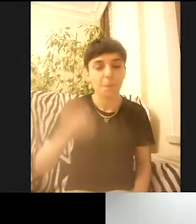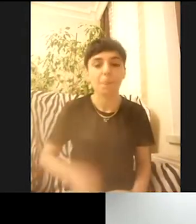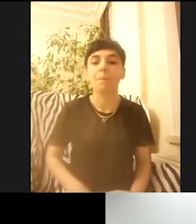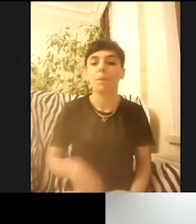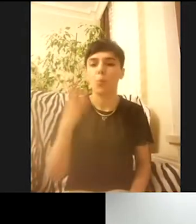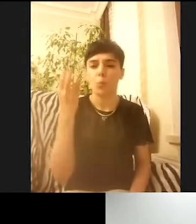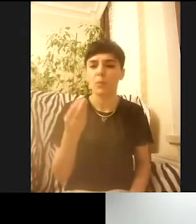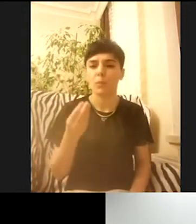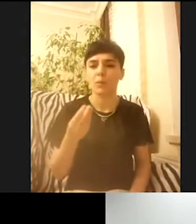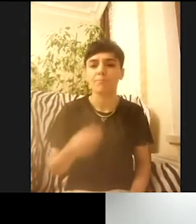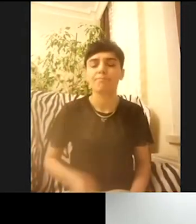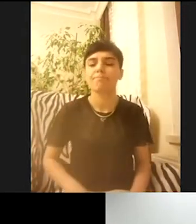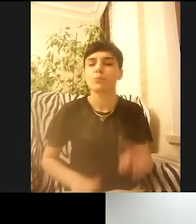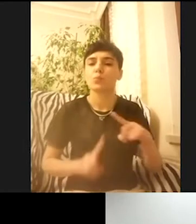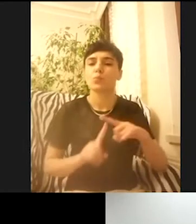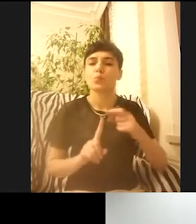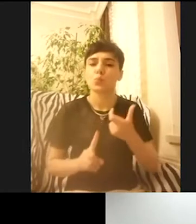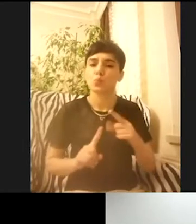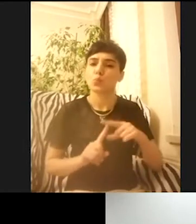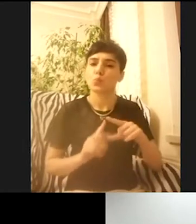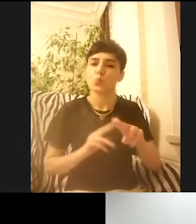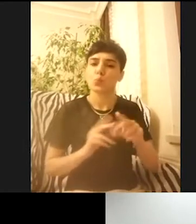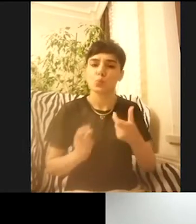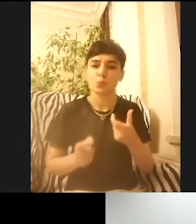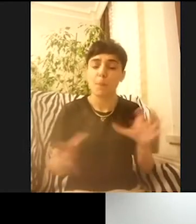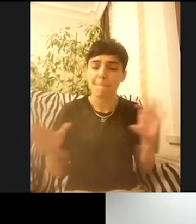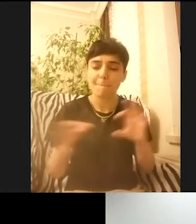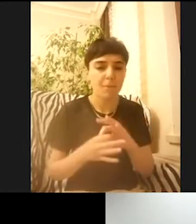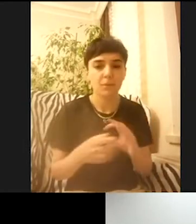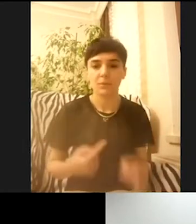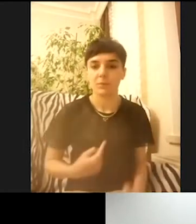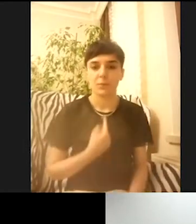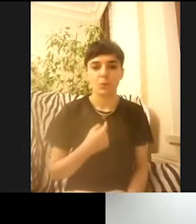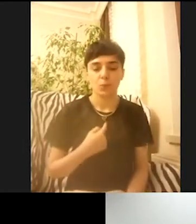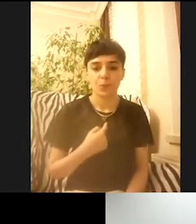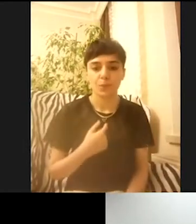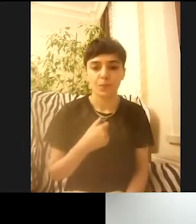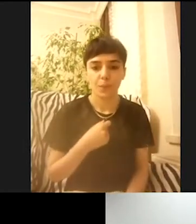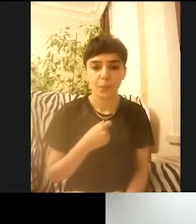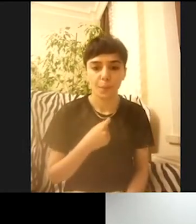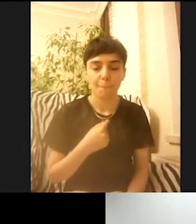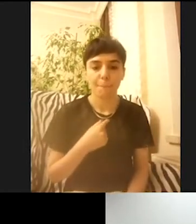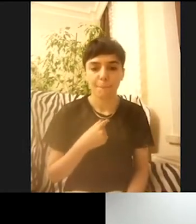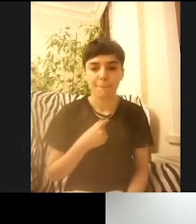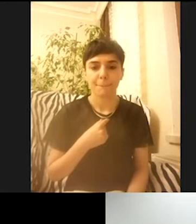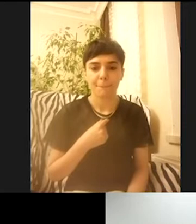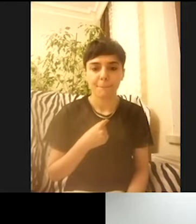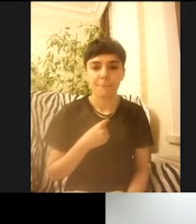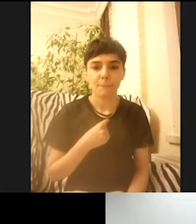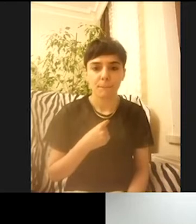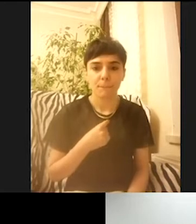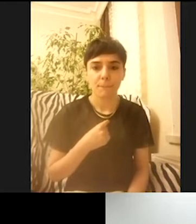you know, of course we have to talk about the practicalities, but at the same time I'm always afraid of reducing the subject